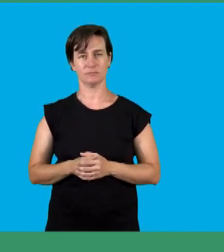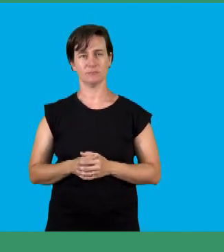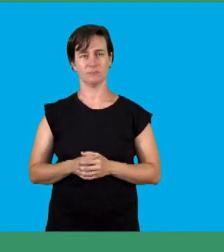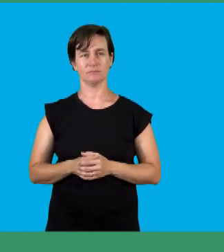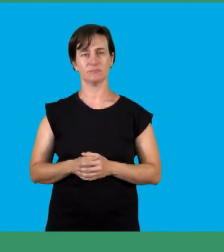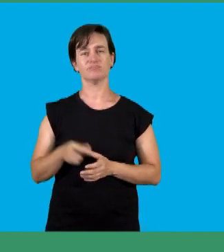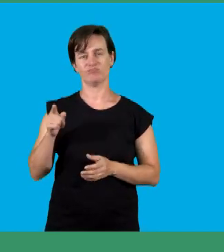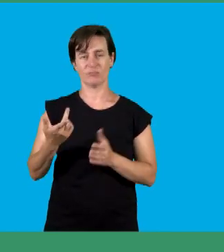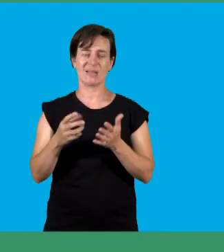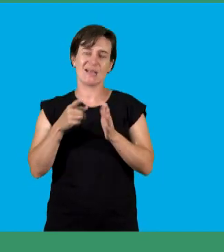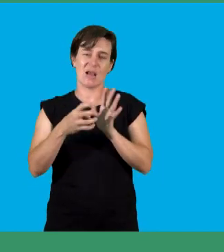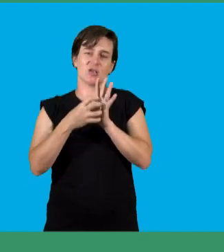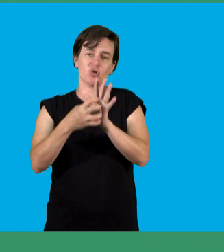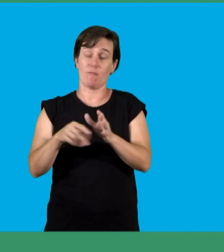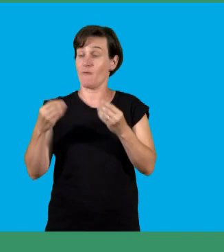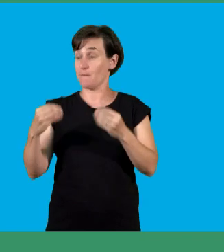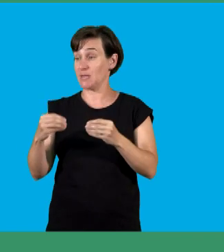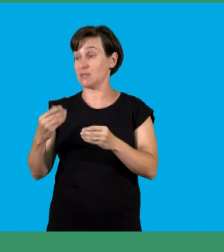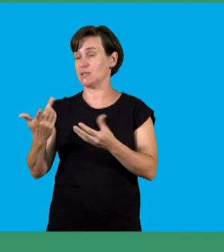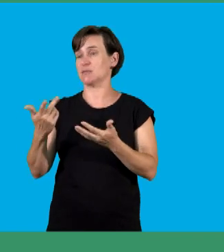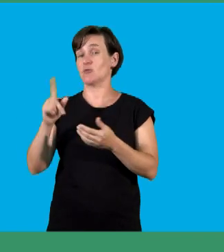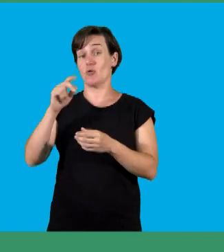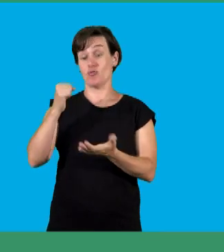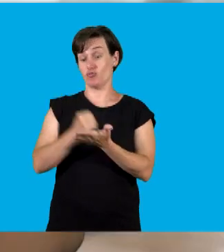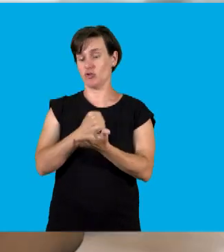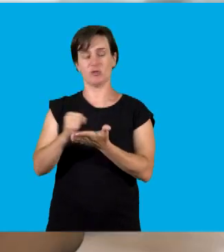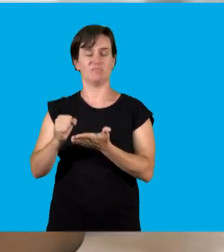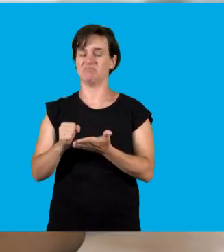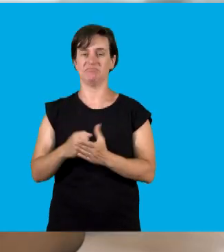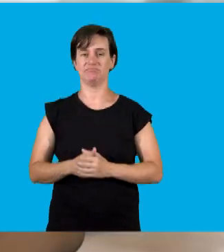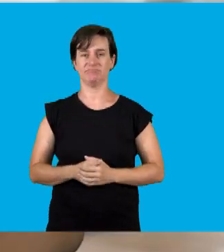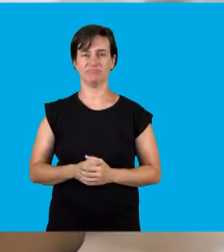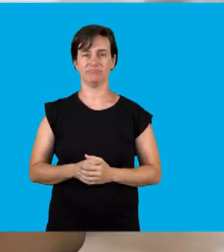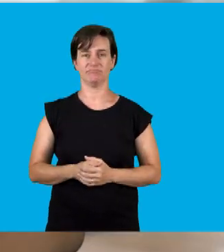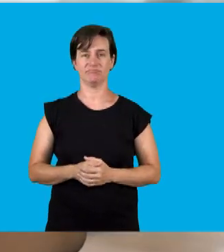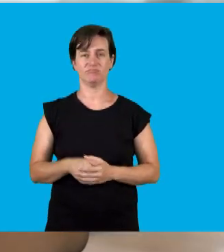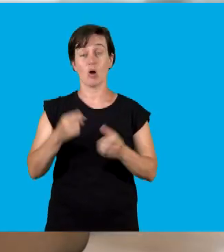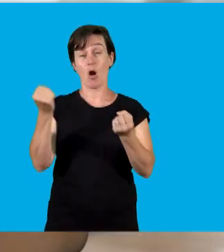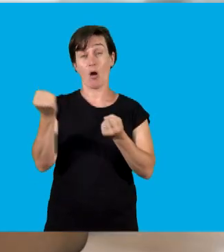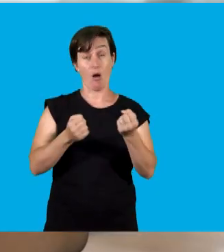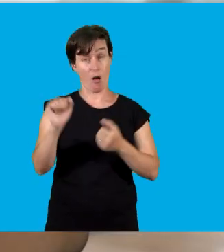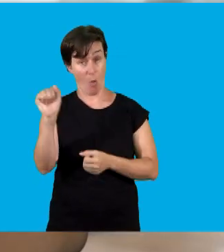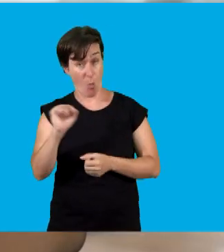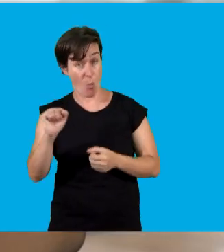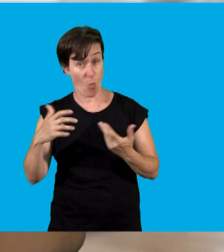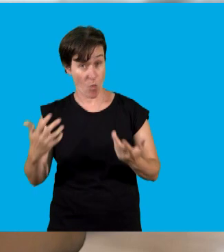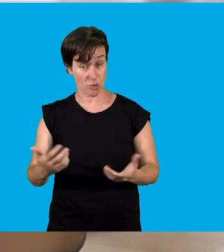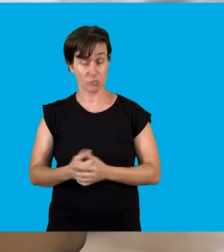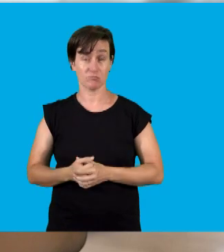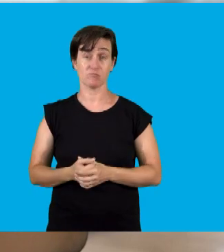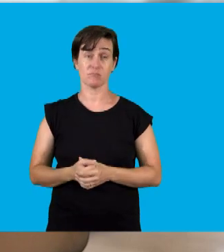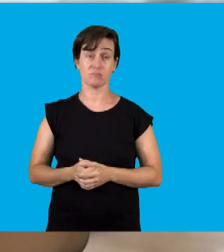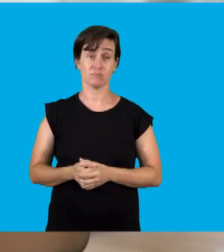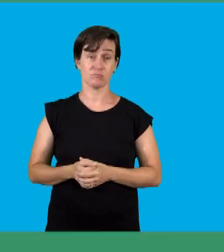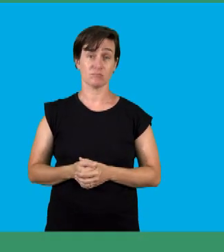tax, part of examples of businesses that are not registered. Then car wash services. Our car